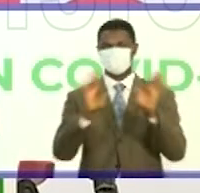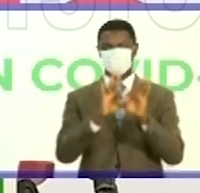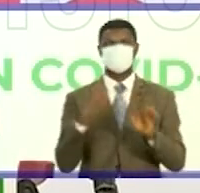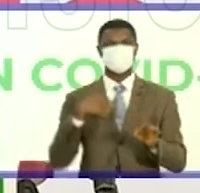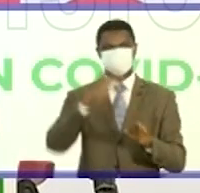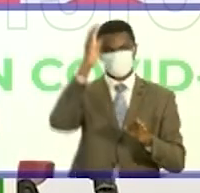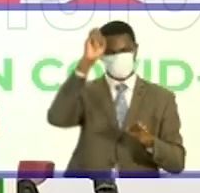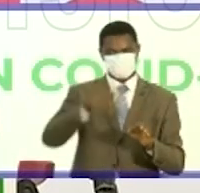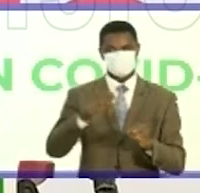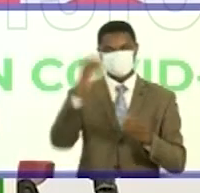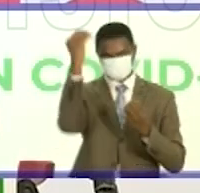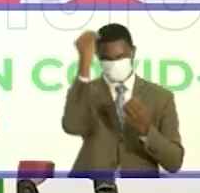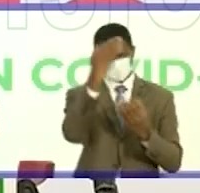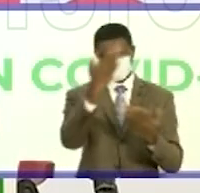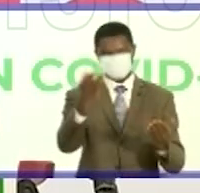our situation.